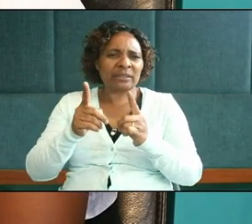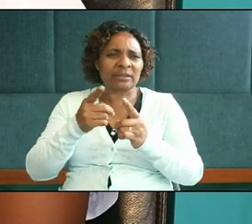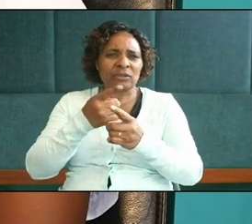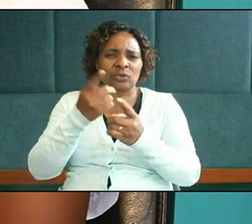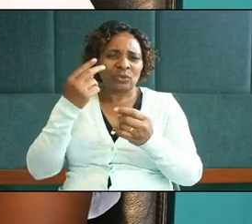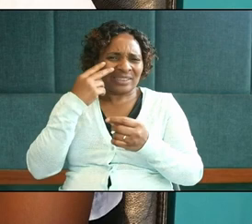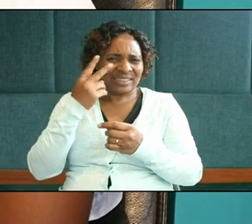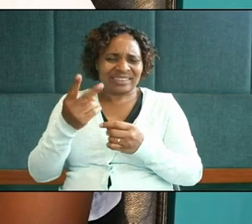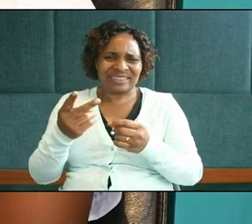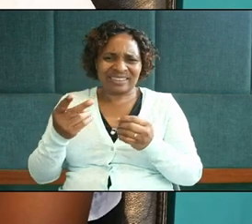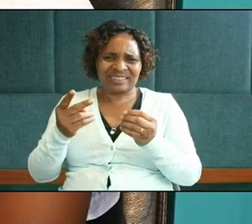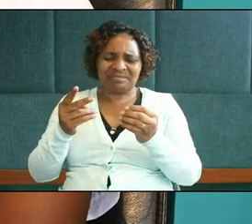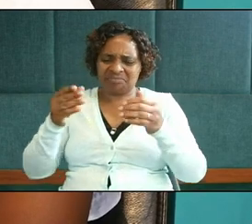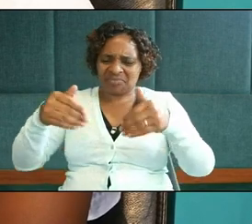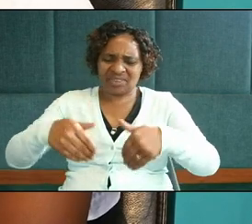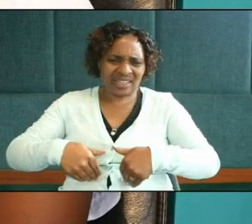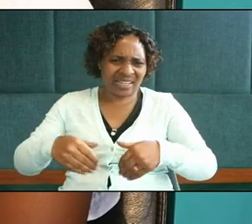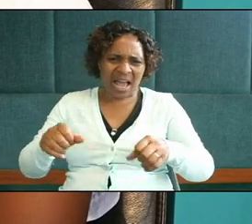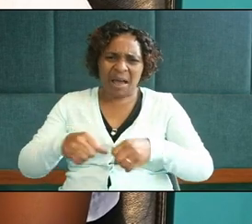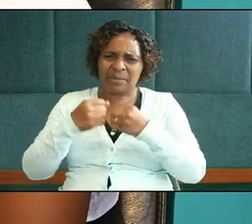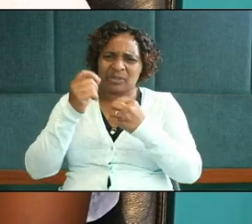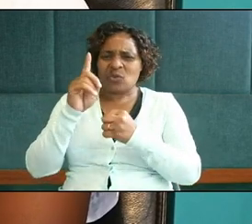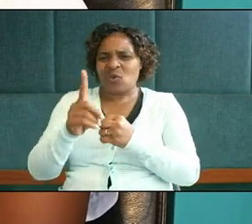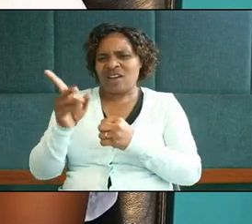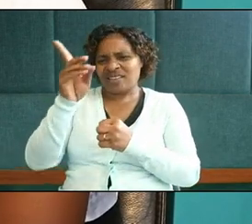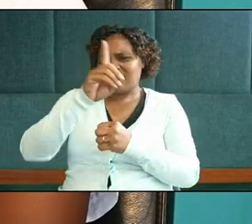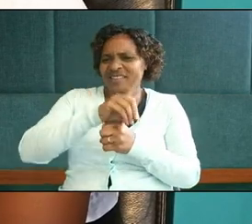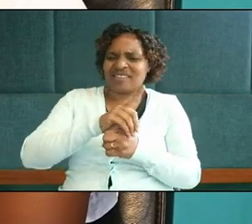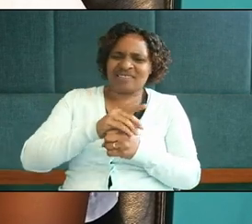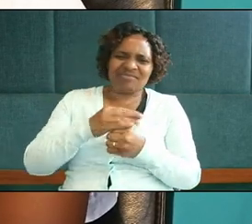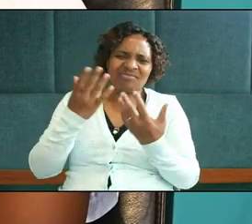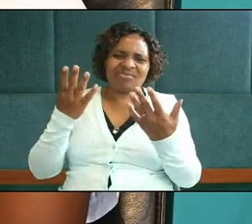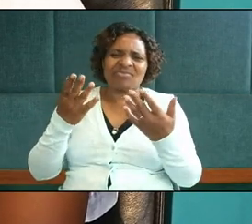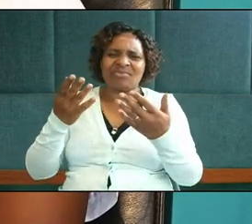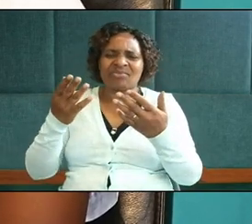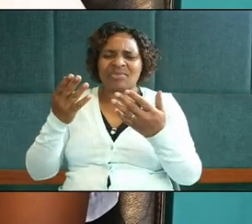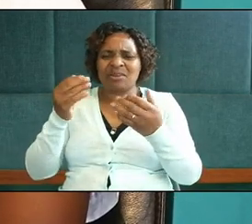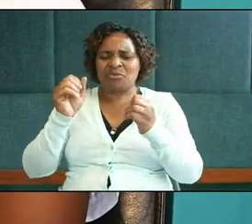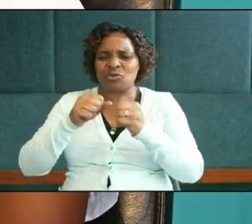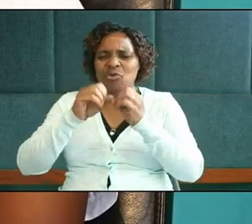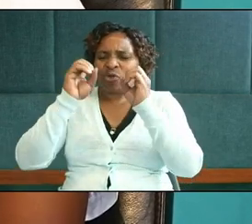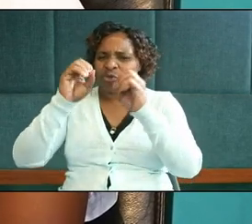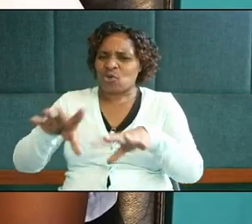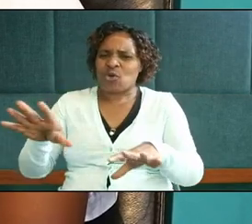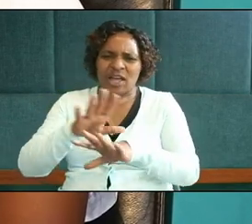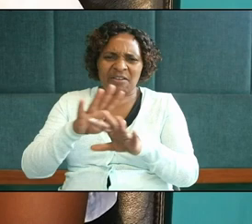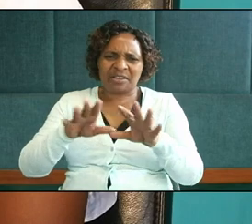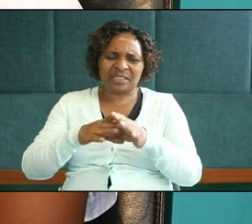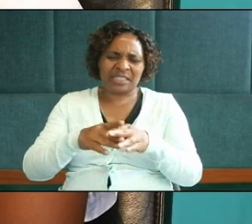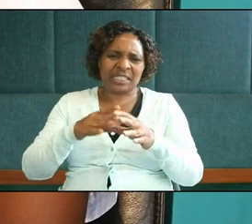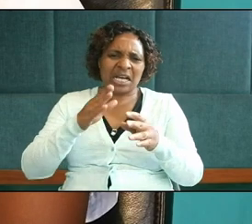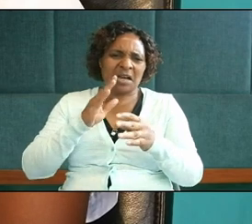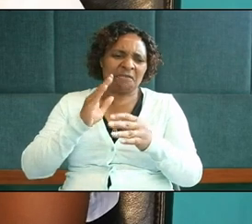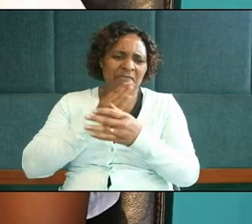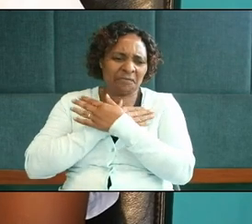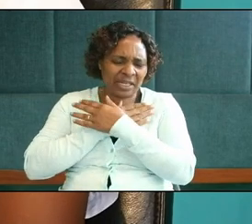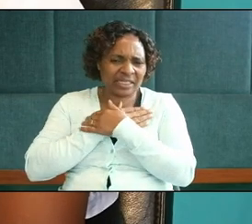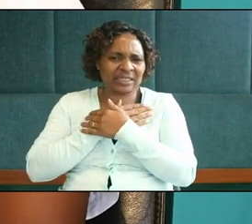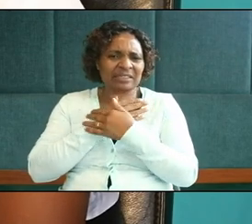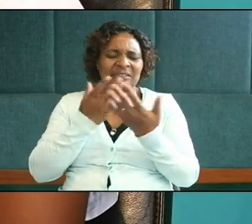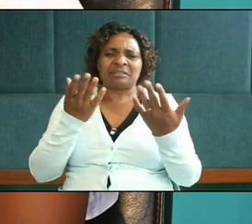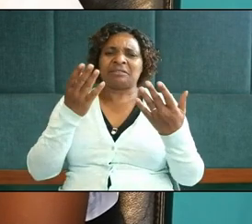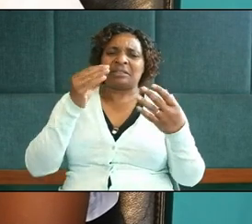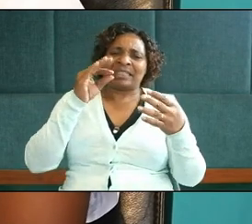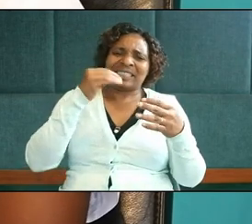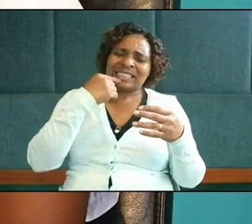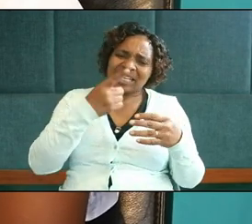to teenagehood, at least it happens in our day and age where we get to teenagehood and we throw everything our parents have ever taught us out of the boat.